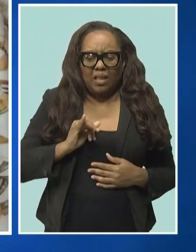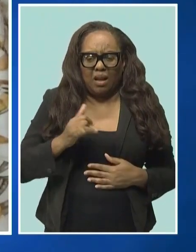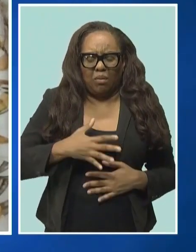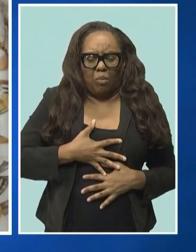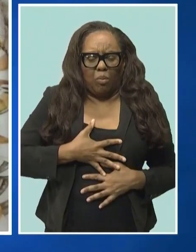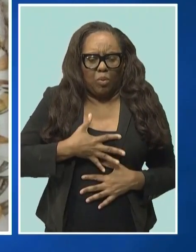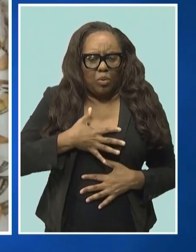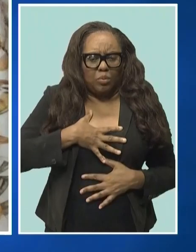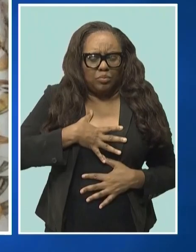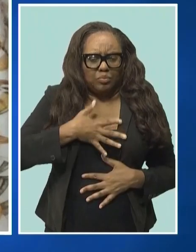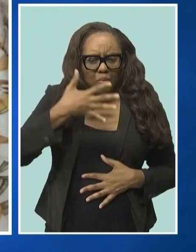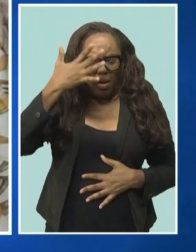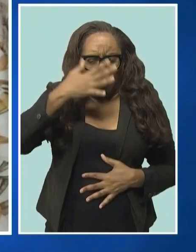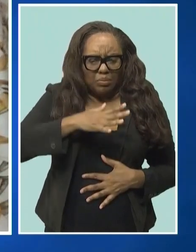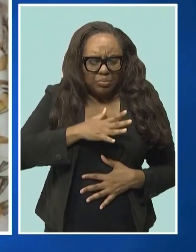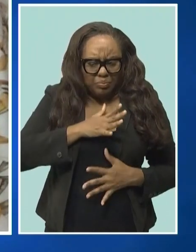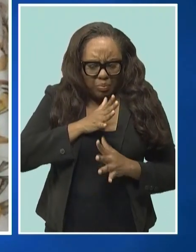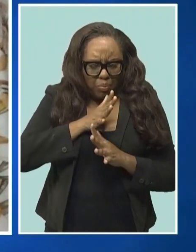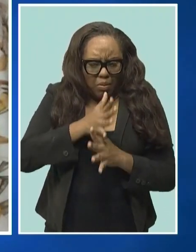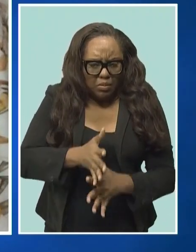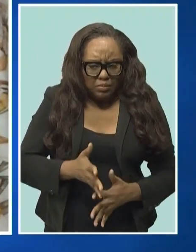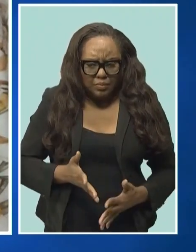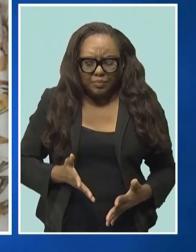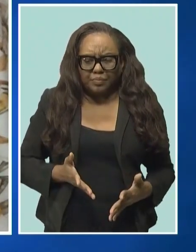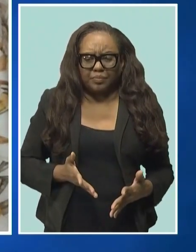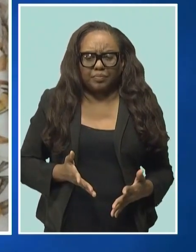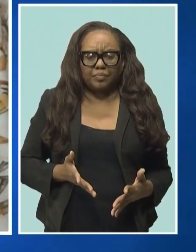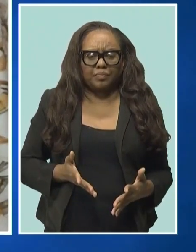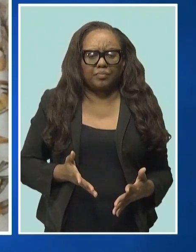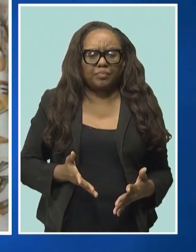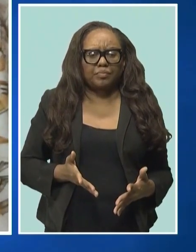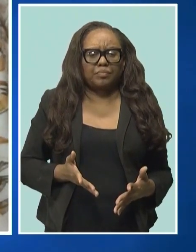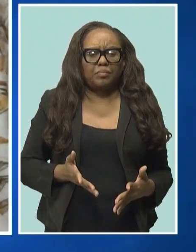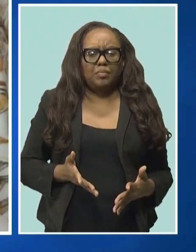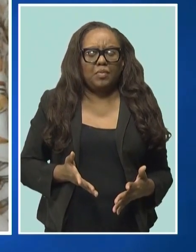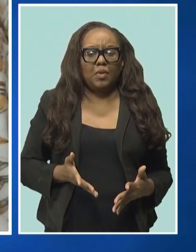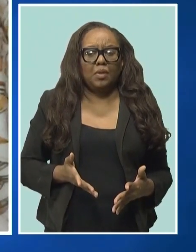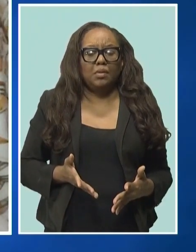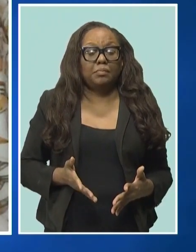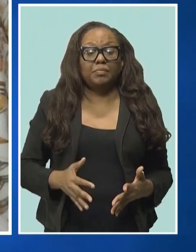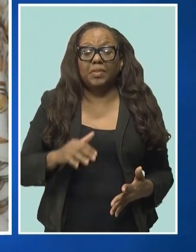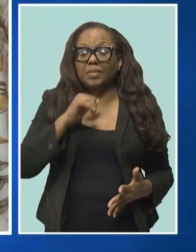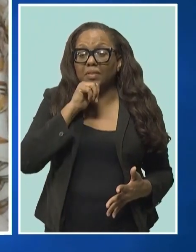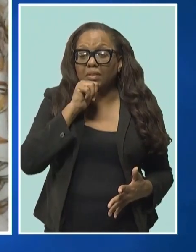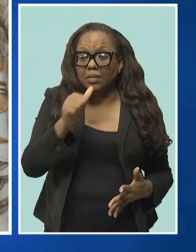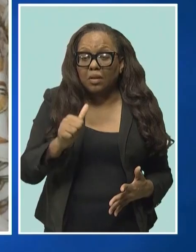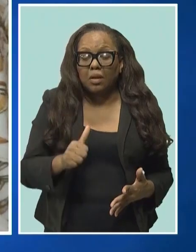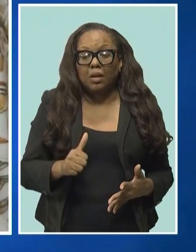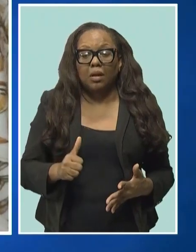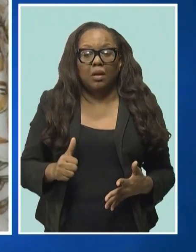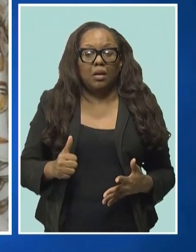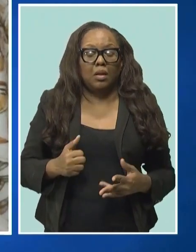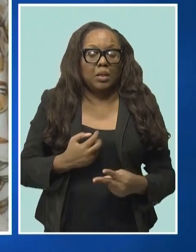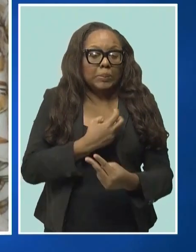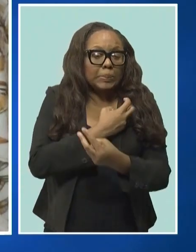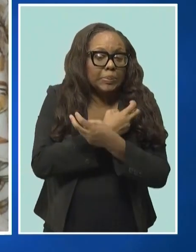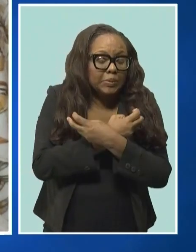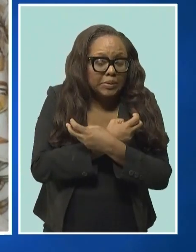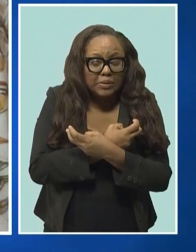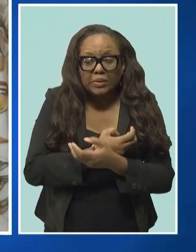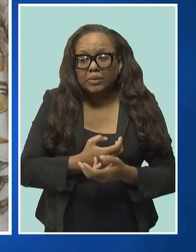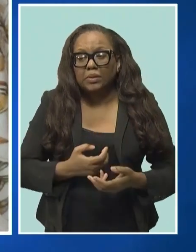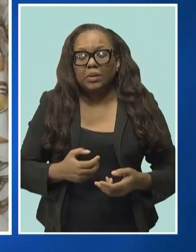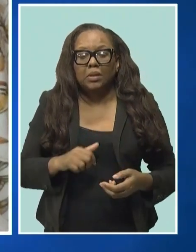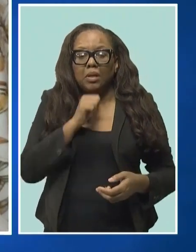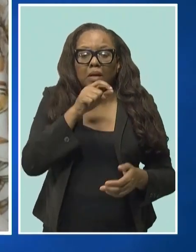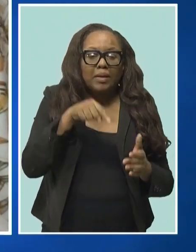produce toxins that, while they may not necessarily be lethal, will cause illness, at least